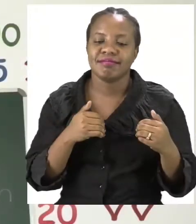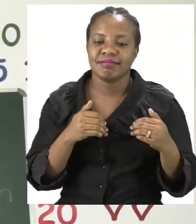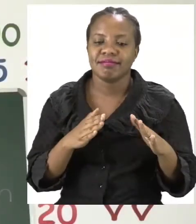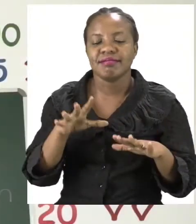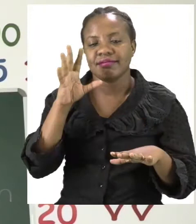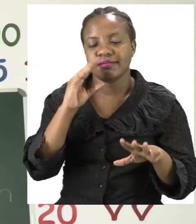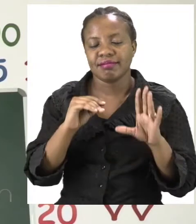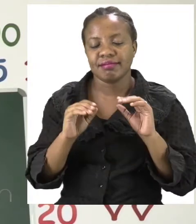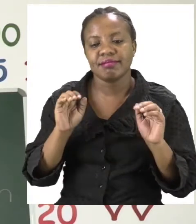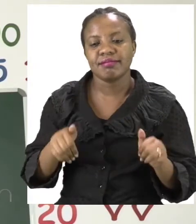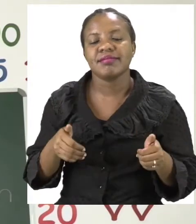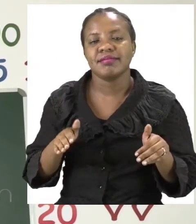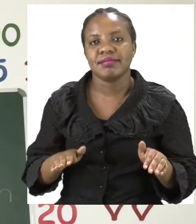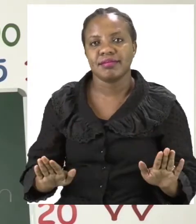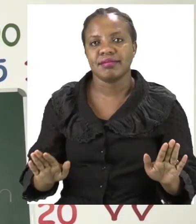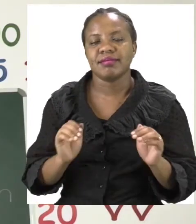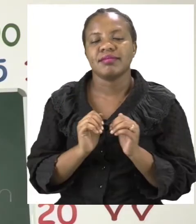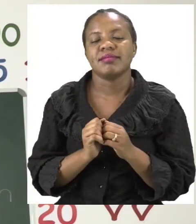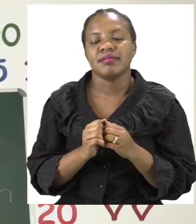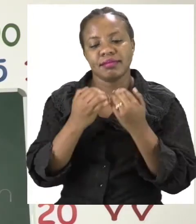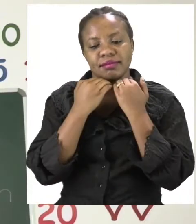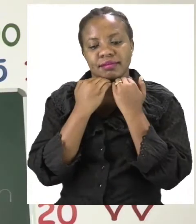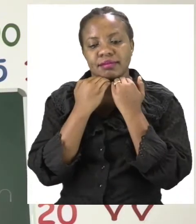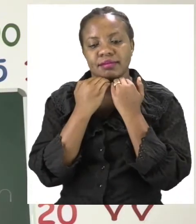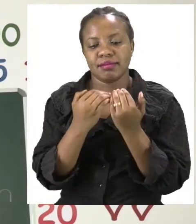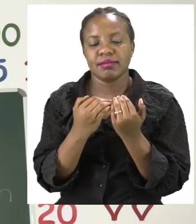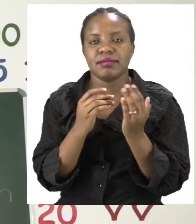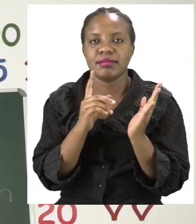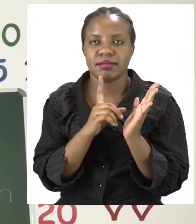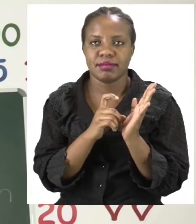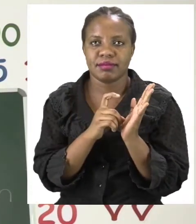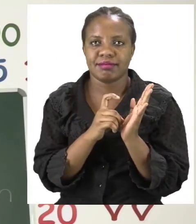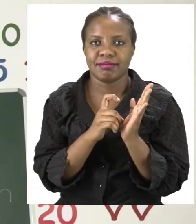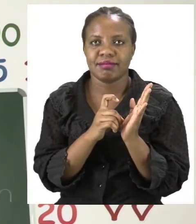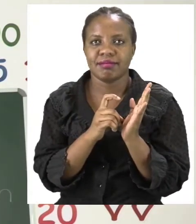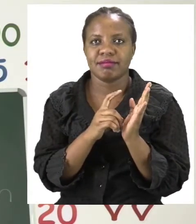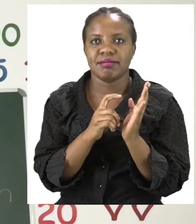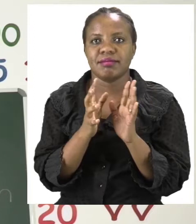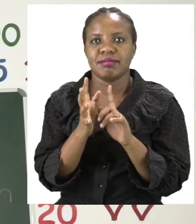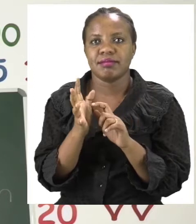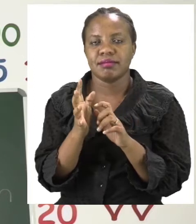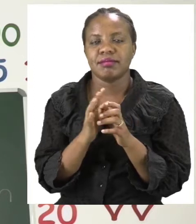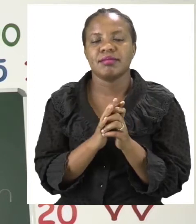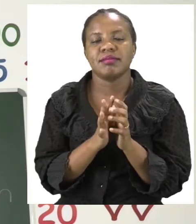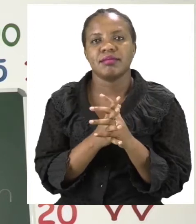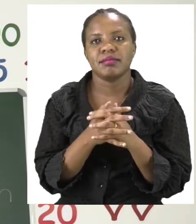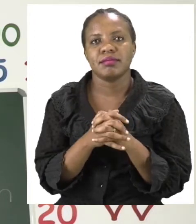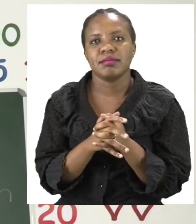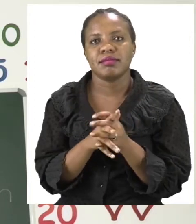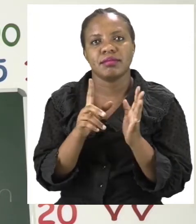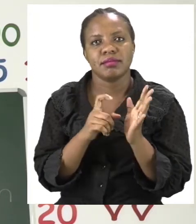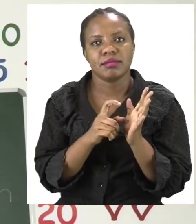lessons, boys and girls, it is always very important for us to sanitize. Make sure that you use